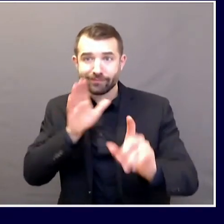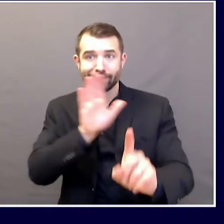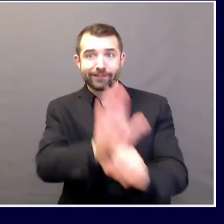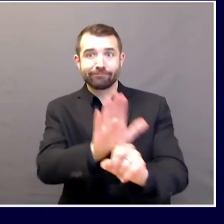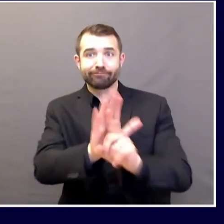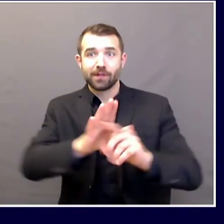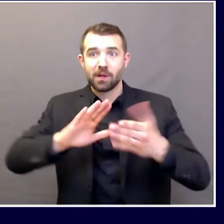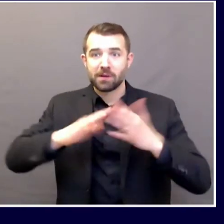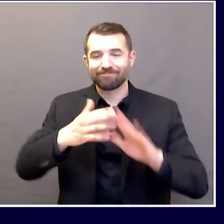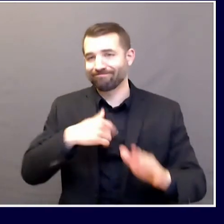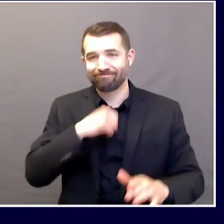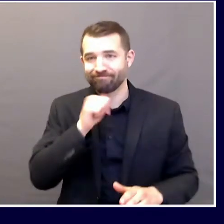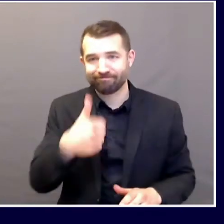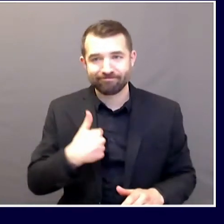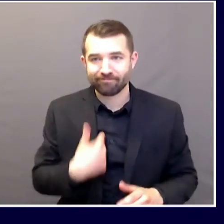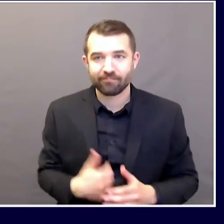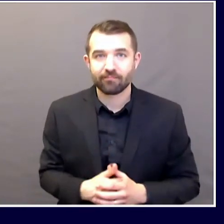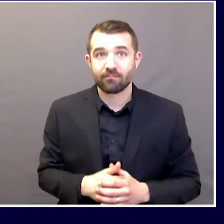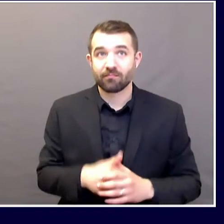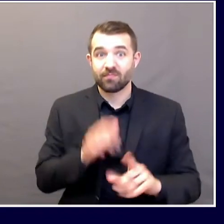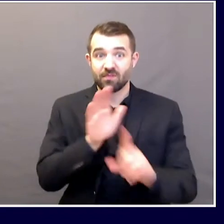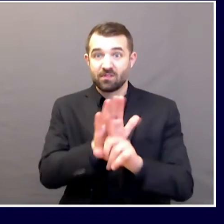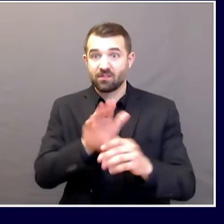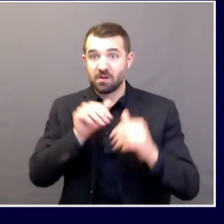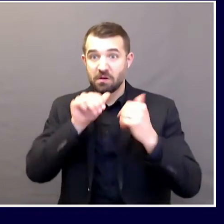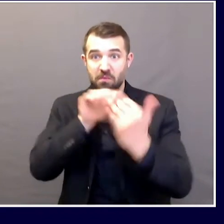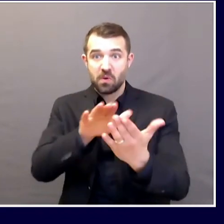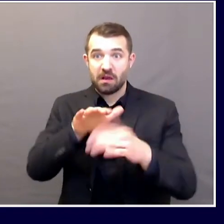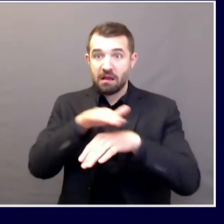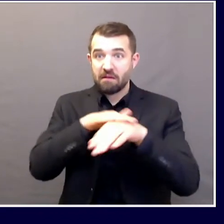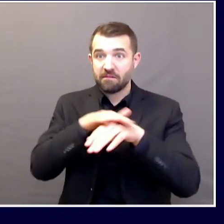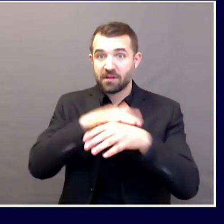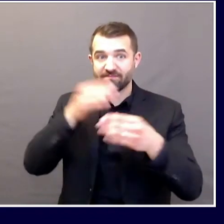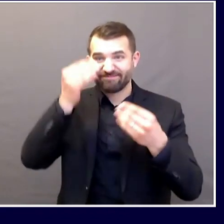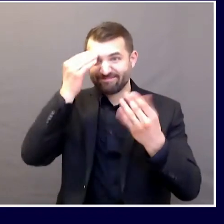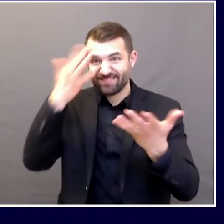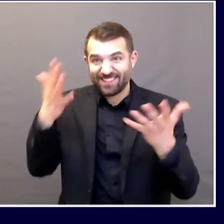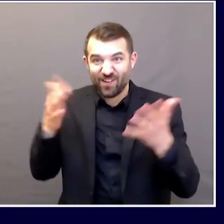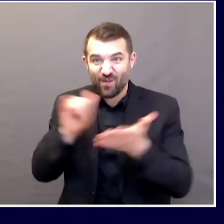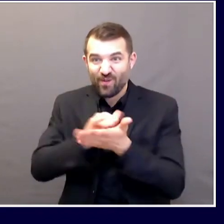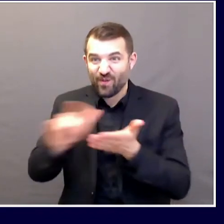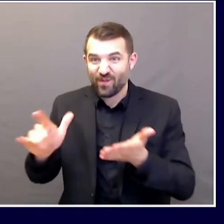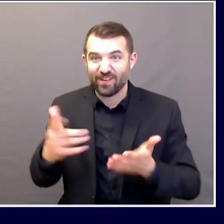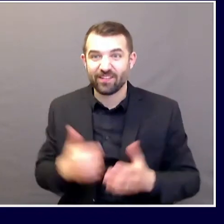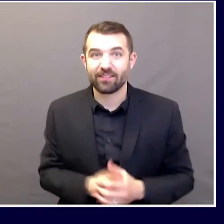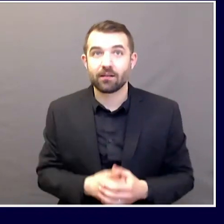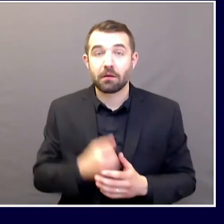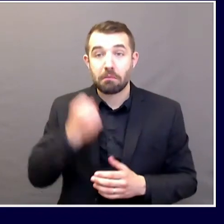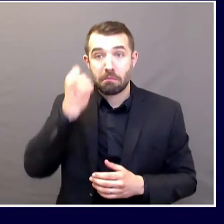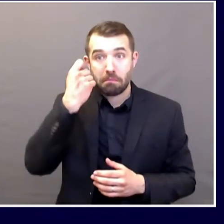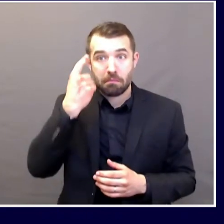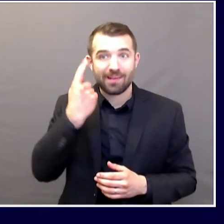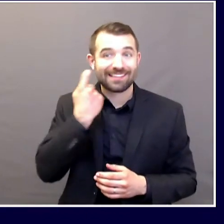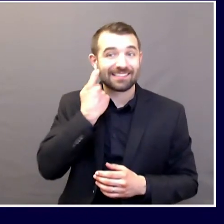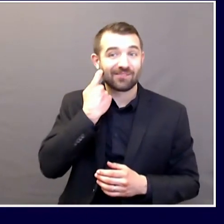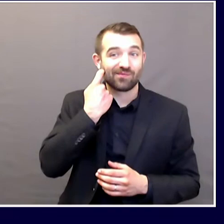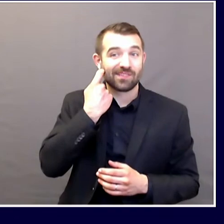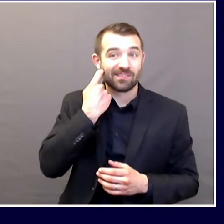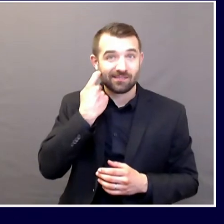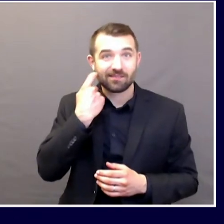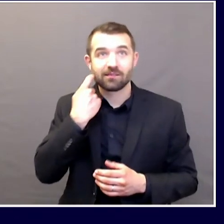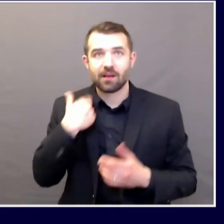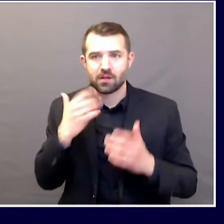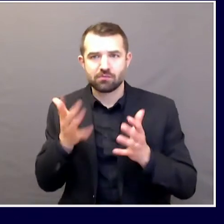their approach. So I don't want to speculate too much. However, I did not long ago have the opportunity to have a